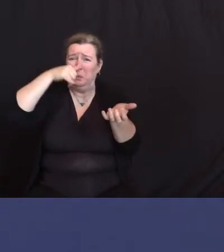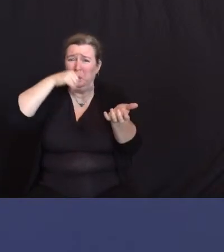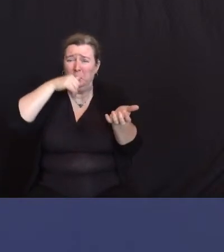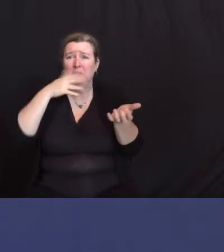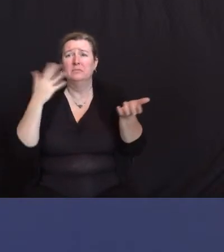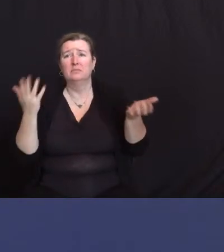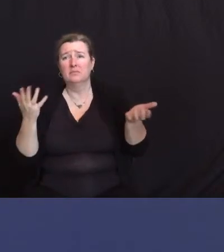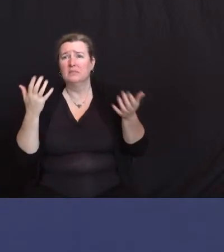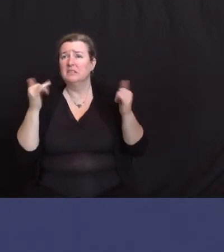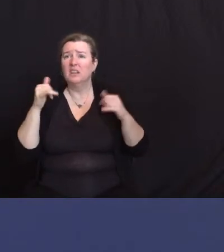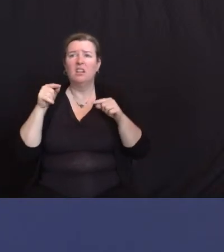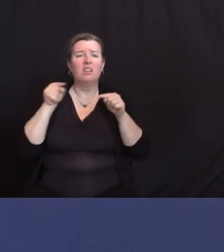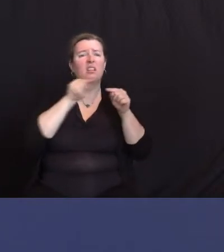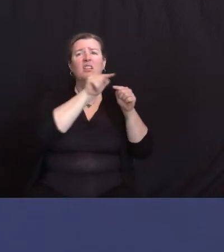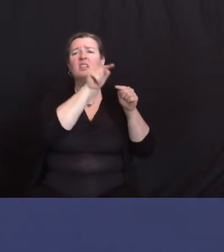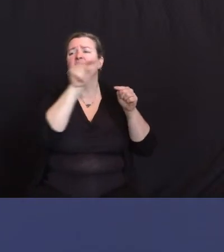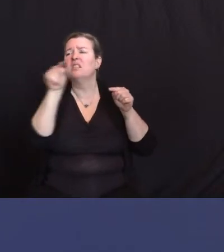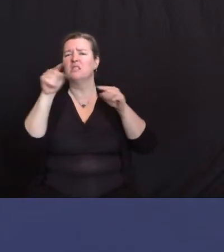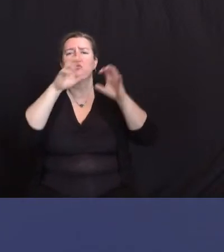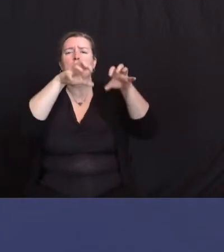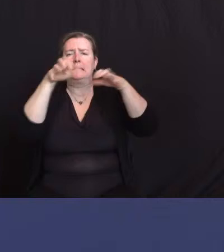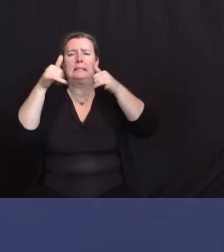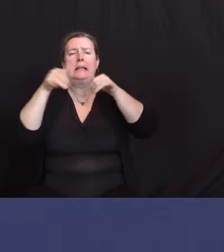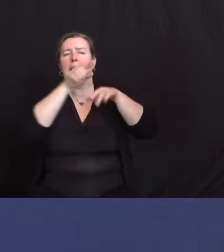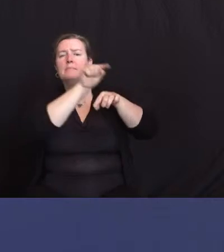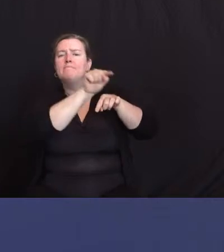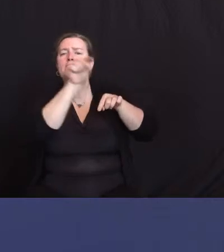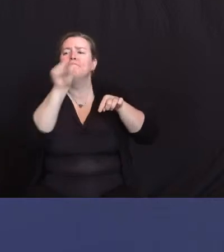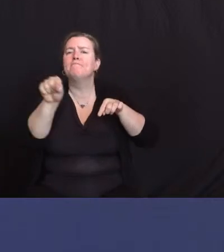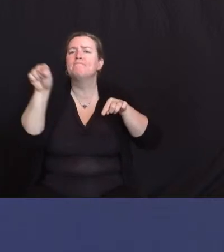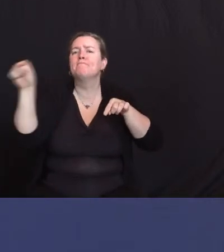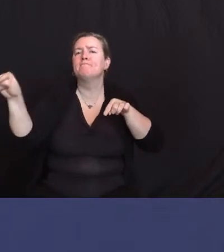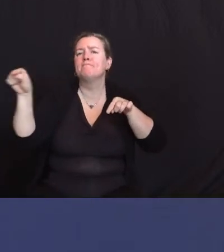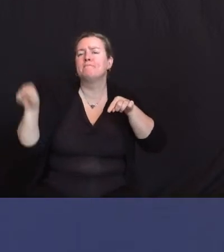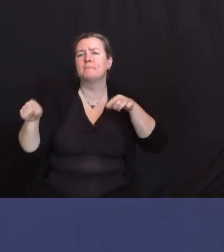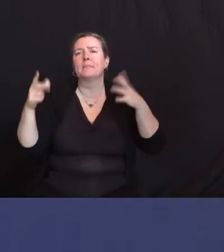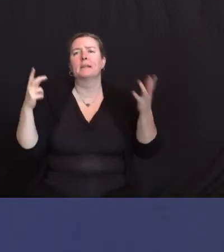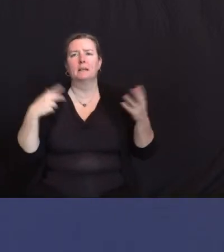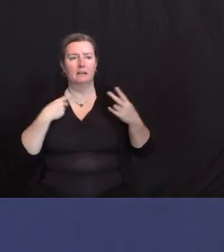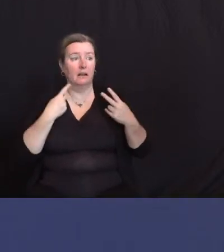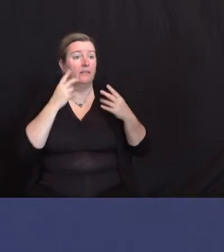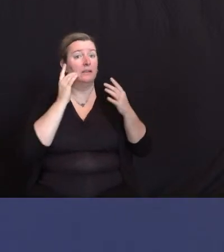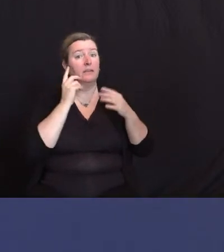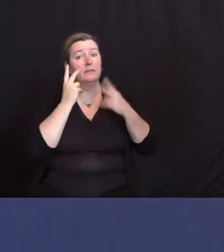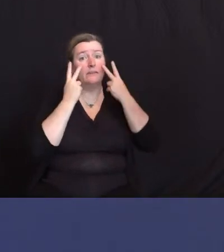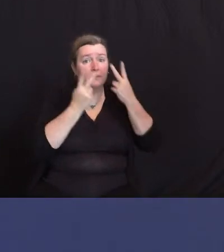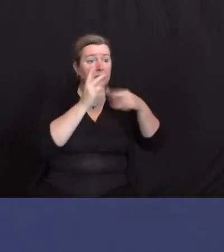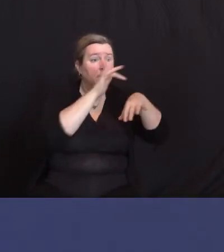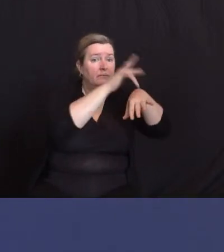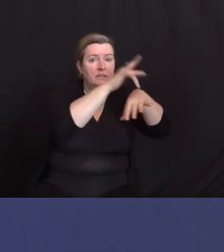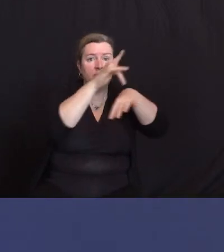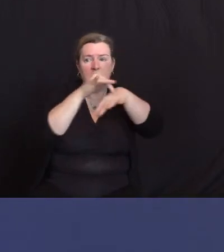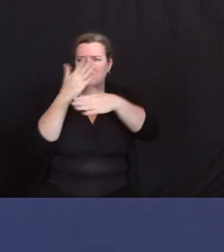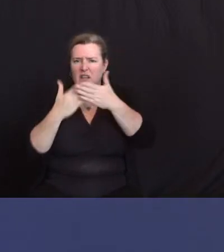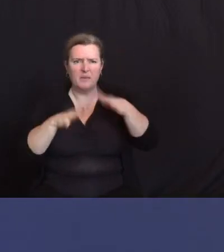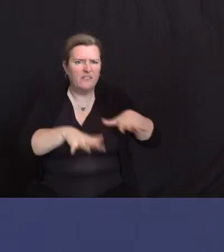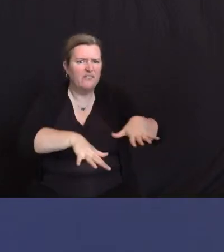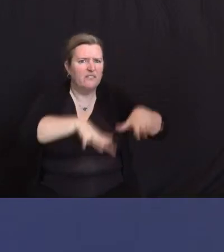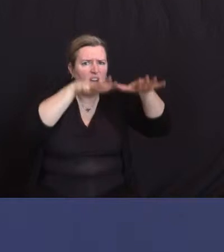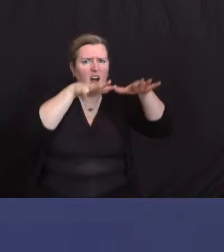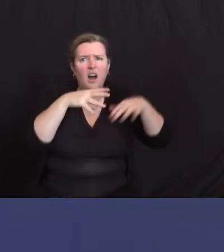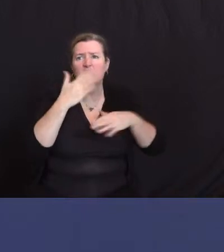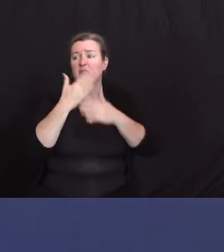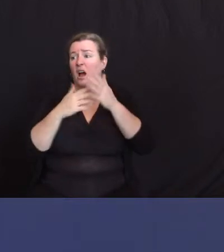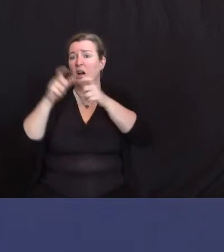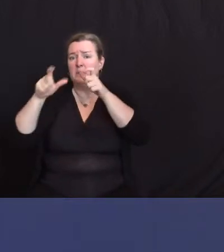a drenching rainstorm. And we saw with our own eyes some flooding and some folks who had to be evacuated from